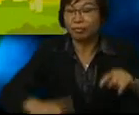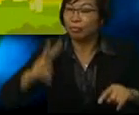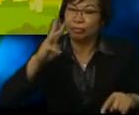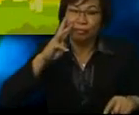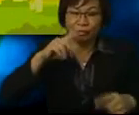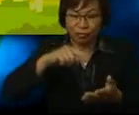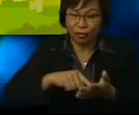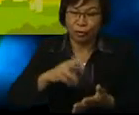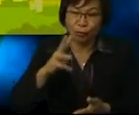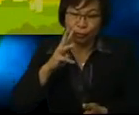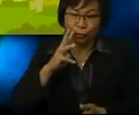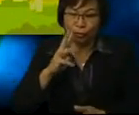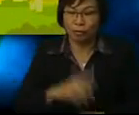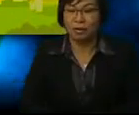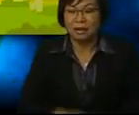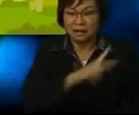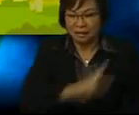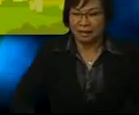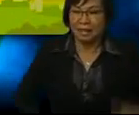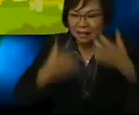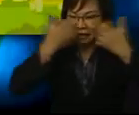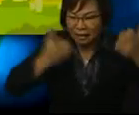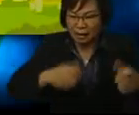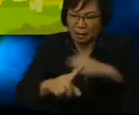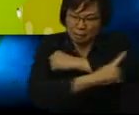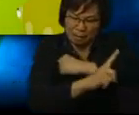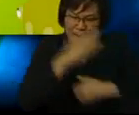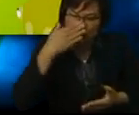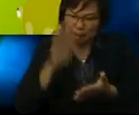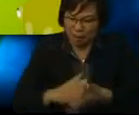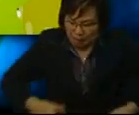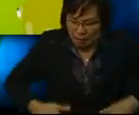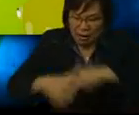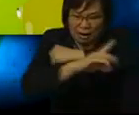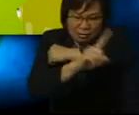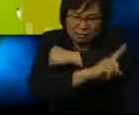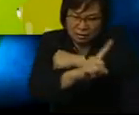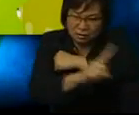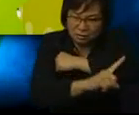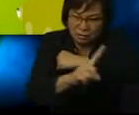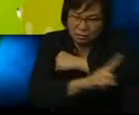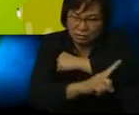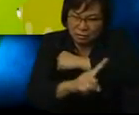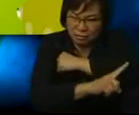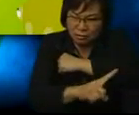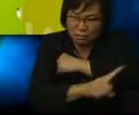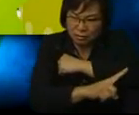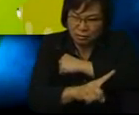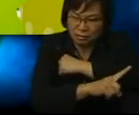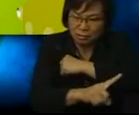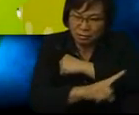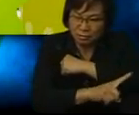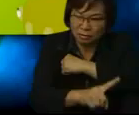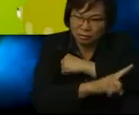So, King Tiger punished the bad monkey and sentenced him to babysit all the animals' babies as